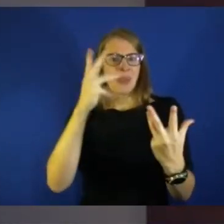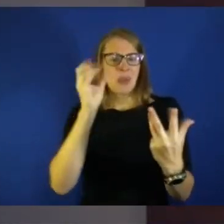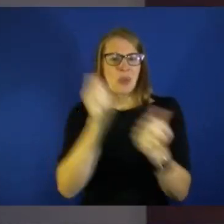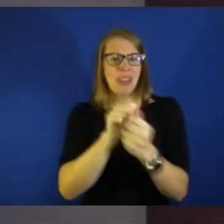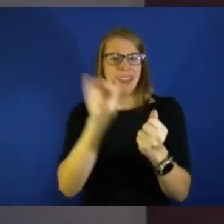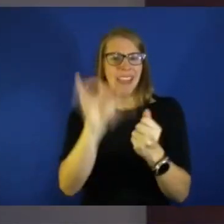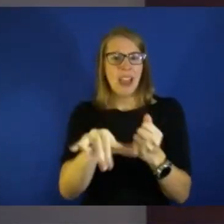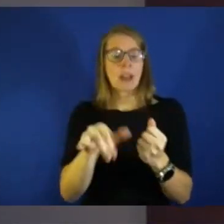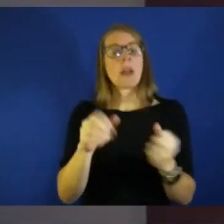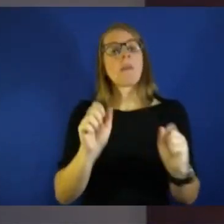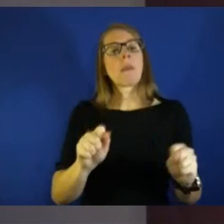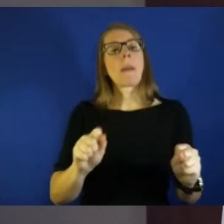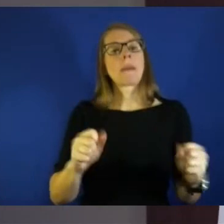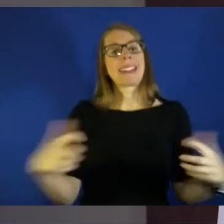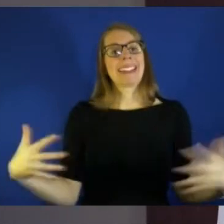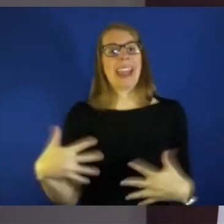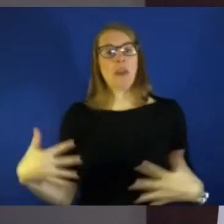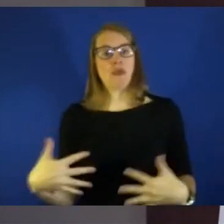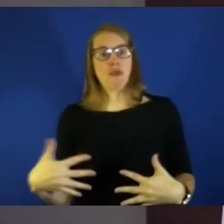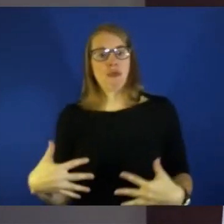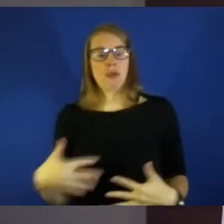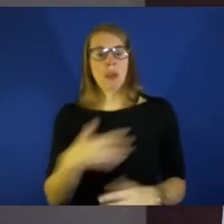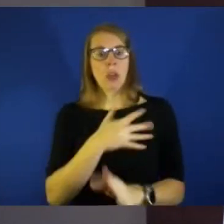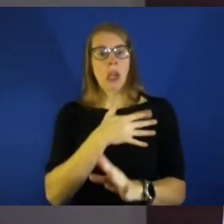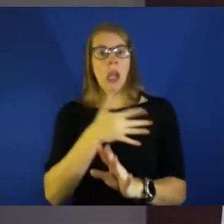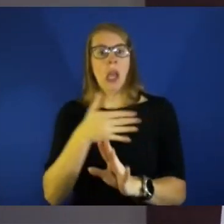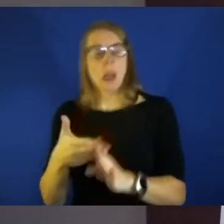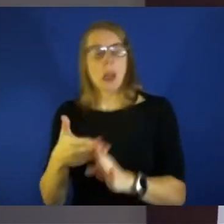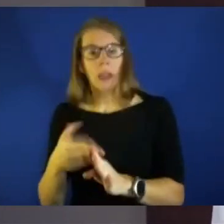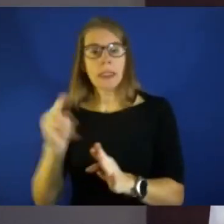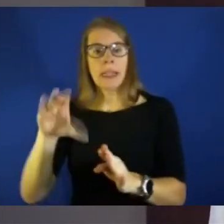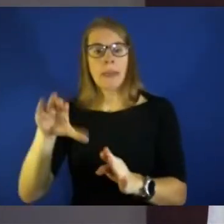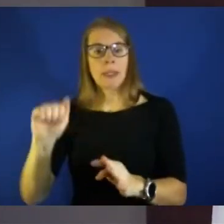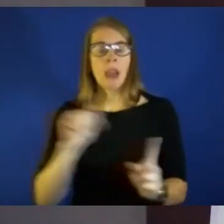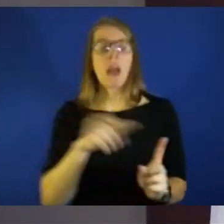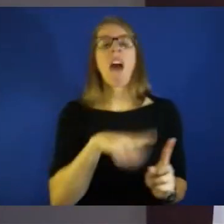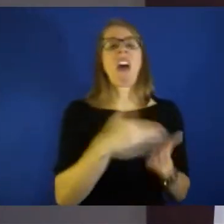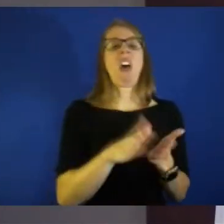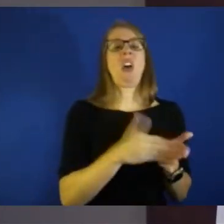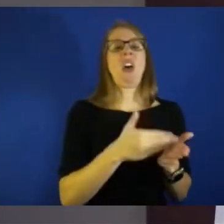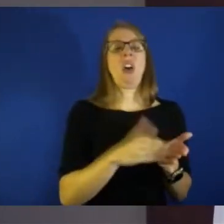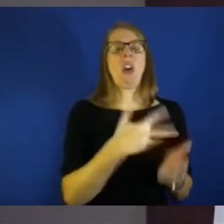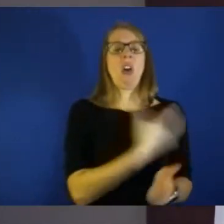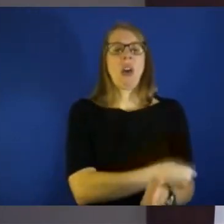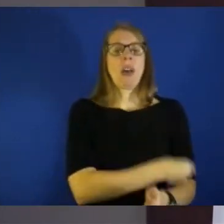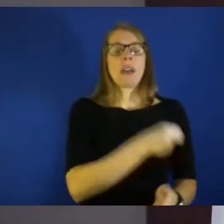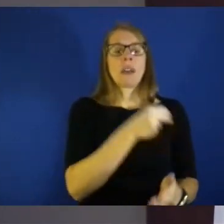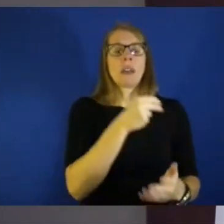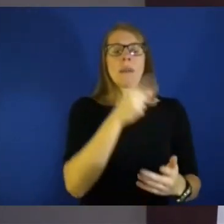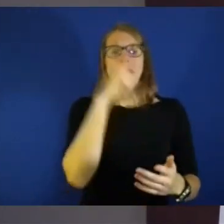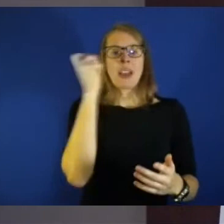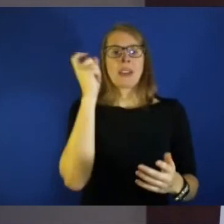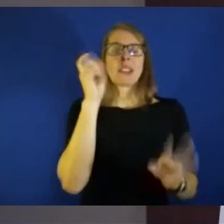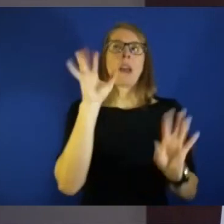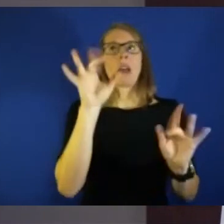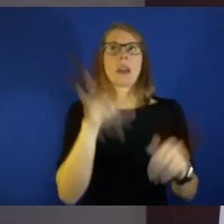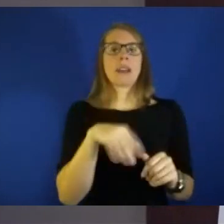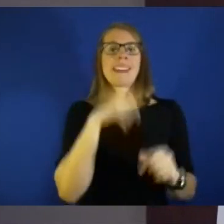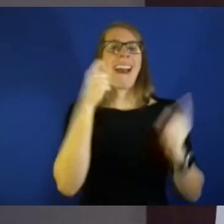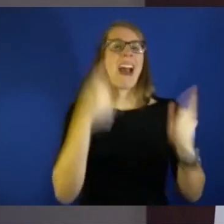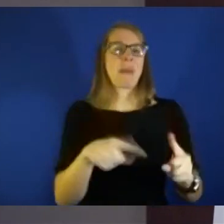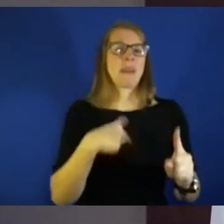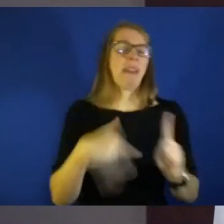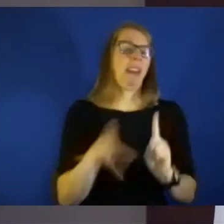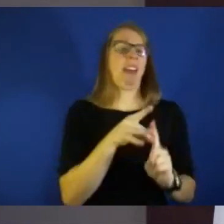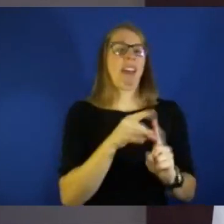at that point, right? I think it's a lot easier to say I don't want to be vaccinated when it's a hypothetical thing that you can tell yourself will not happen to you. I think it's